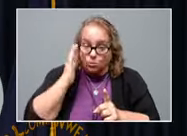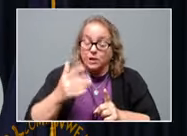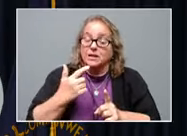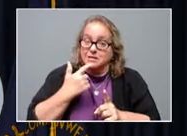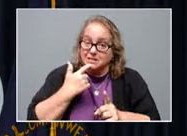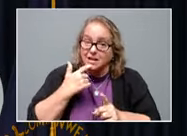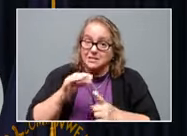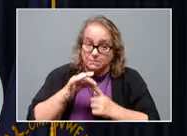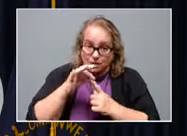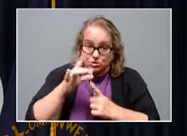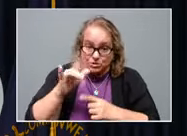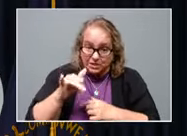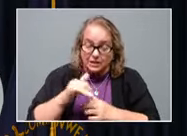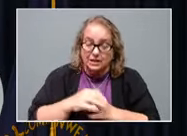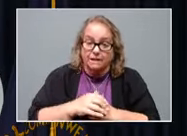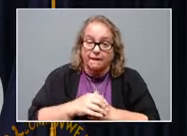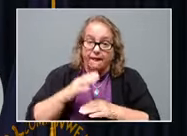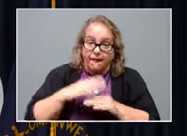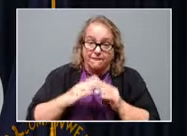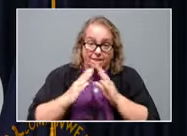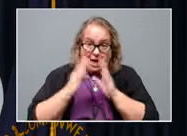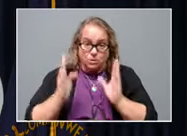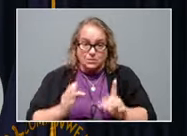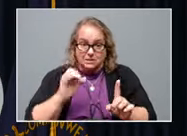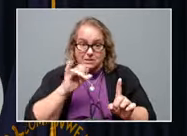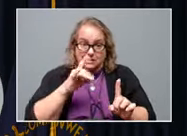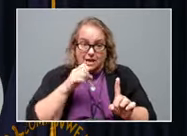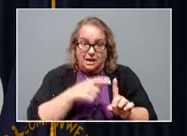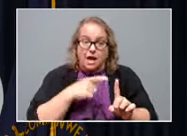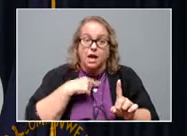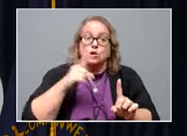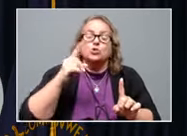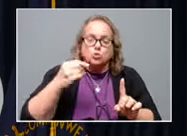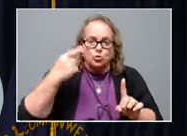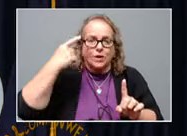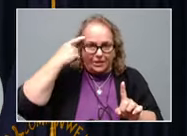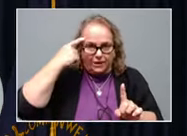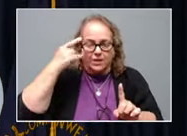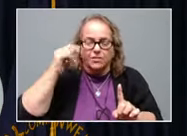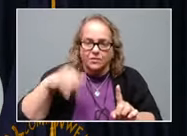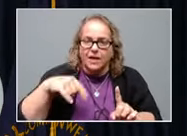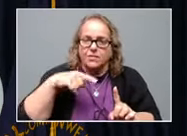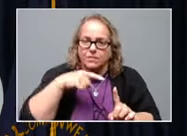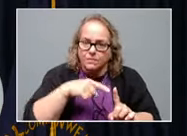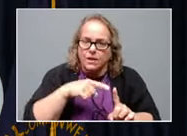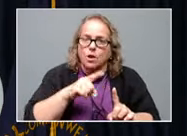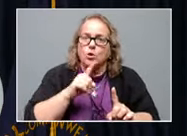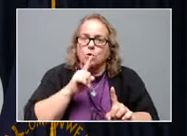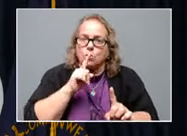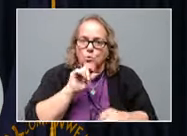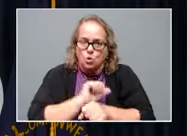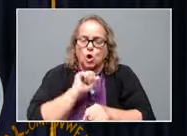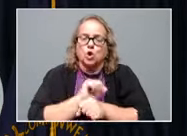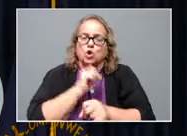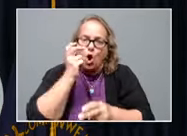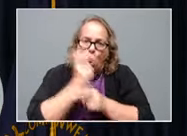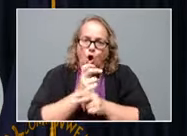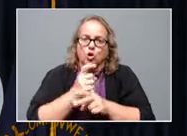especially on the House side, I do think that they worked pretty hard to